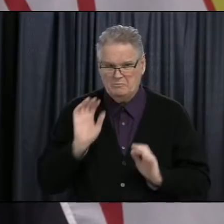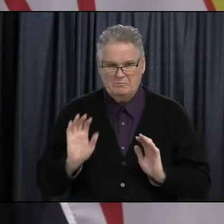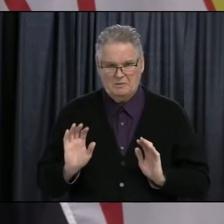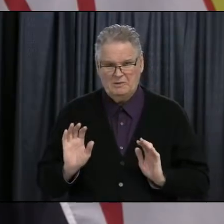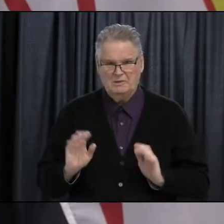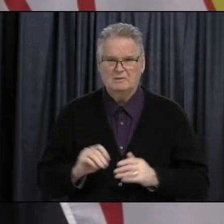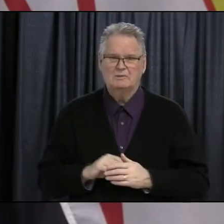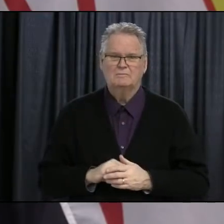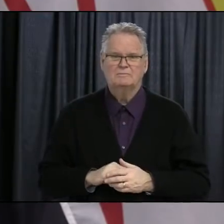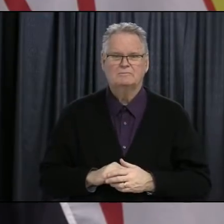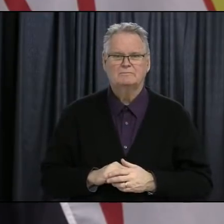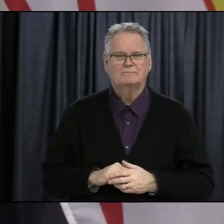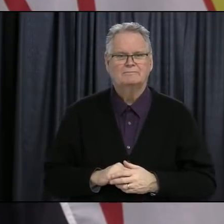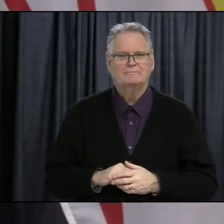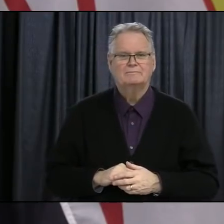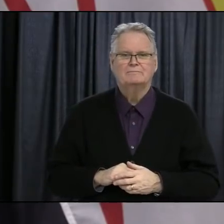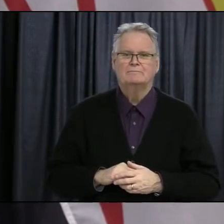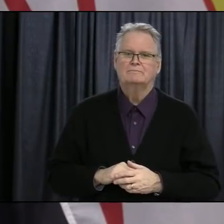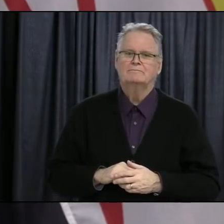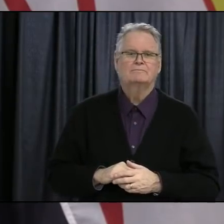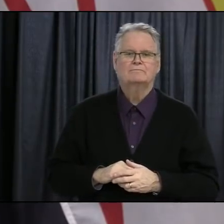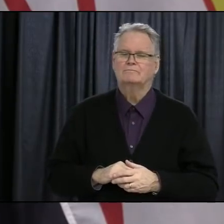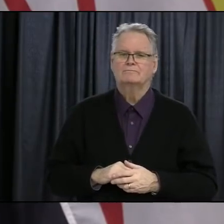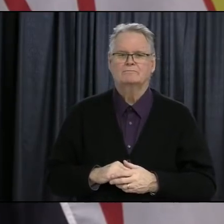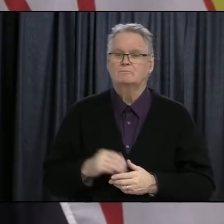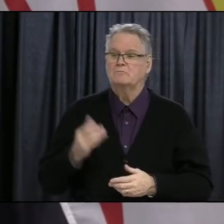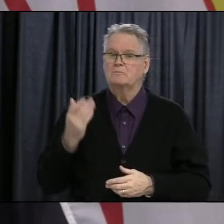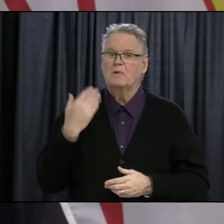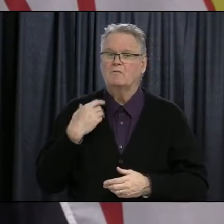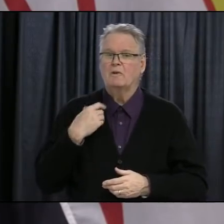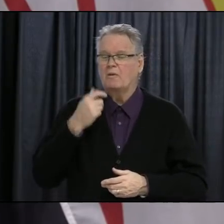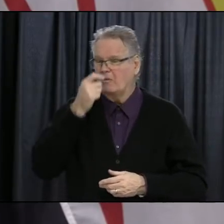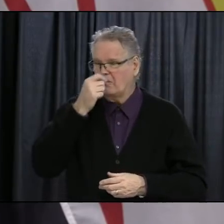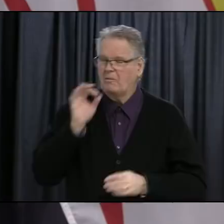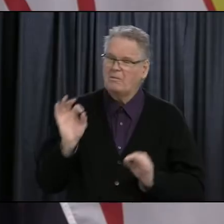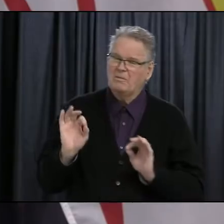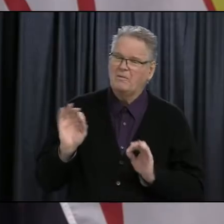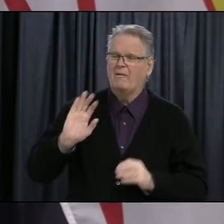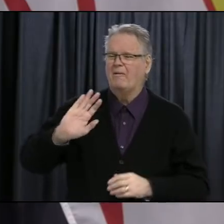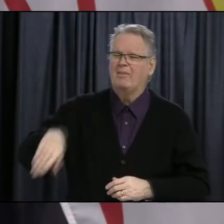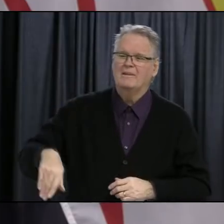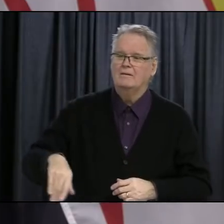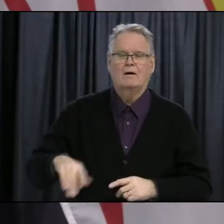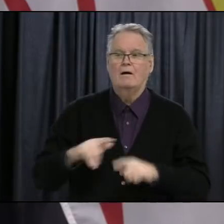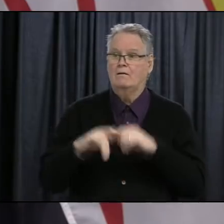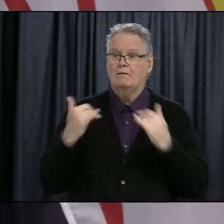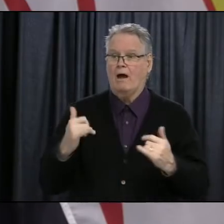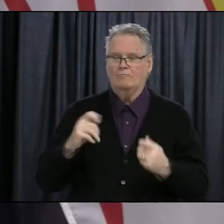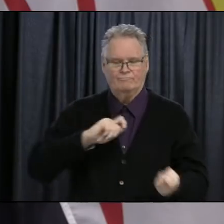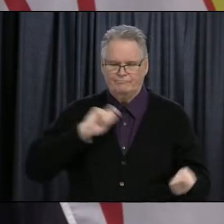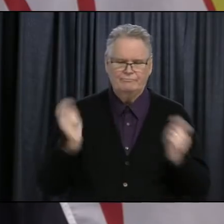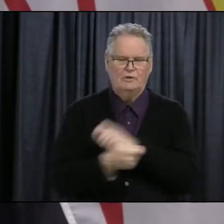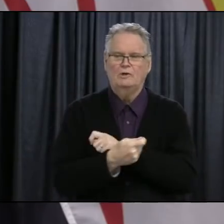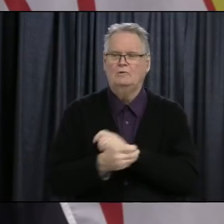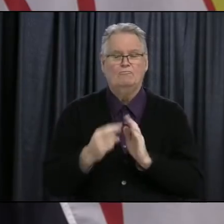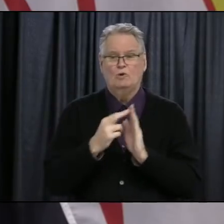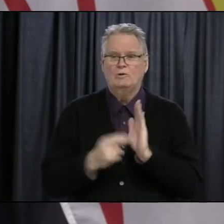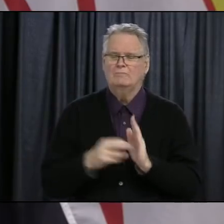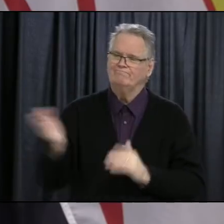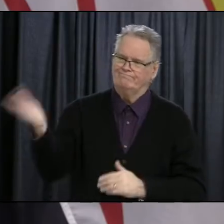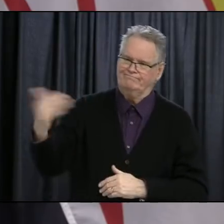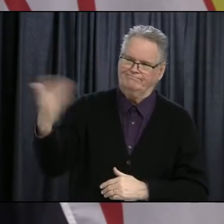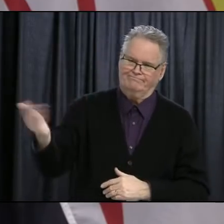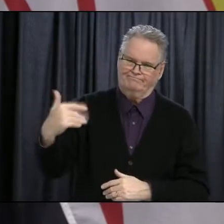criteria and made it much easier to get testing. And certainly why it's so important to do that